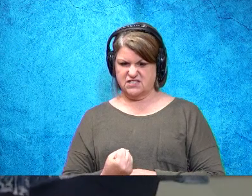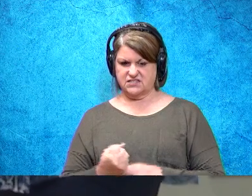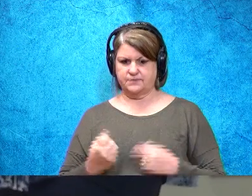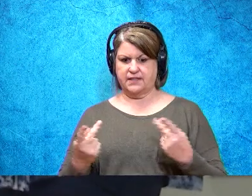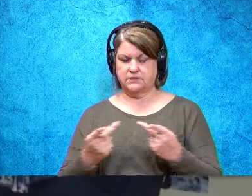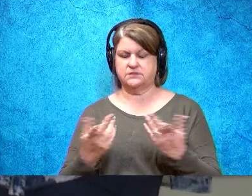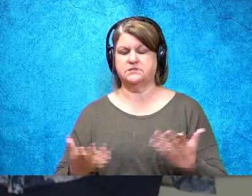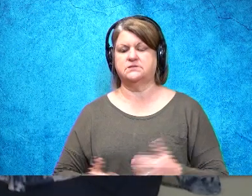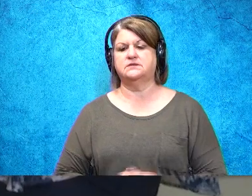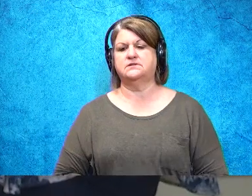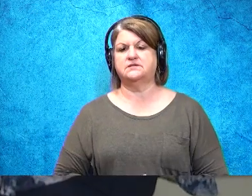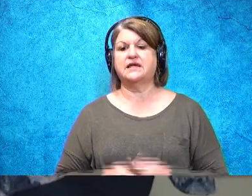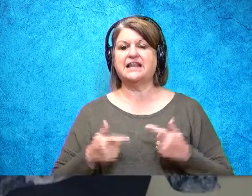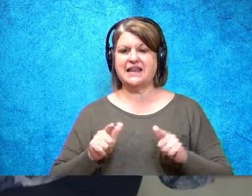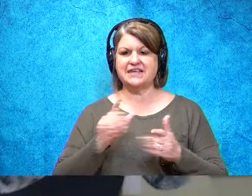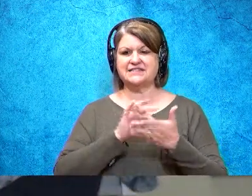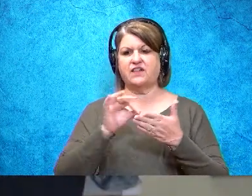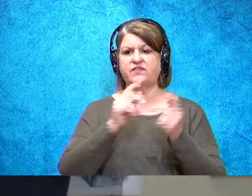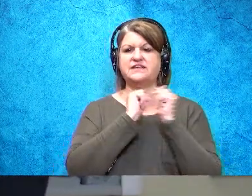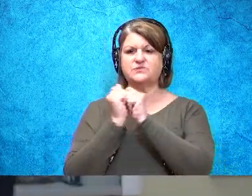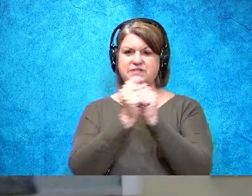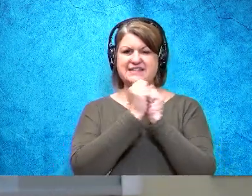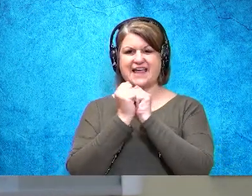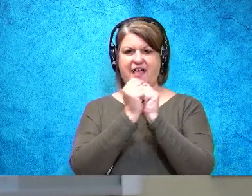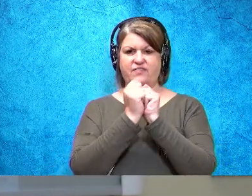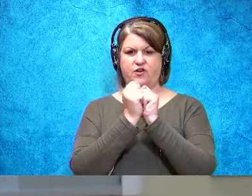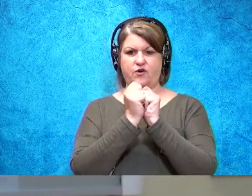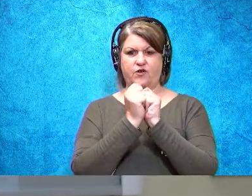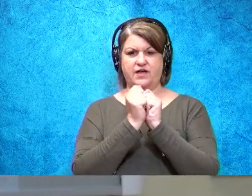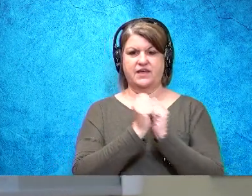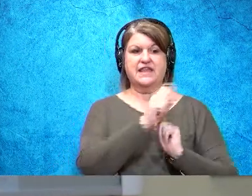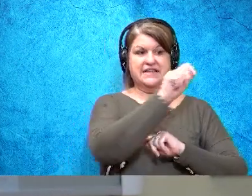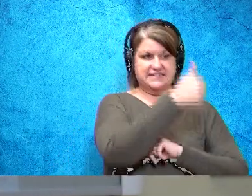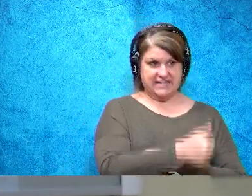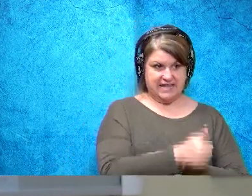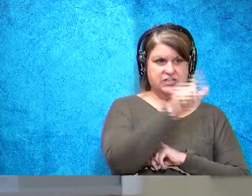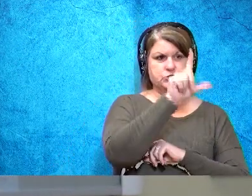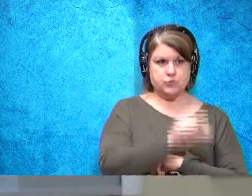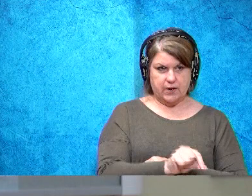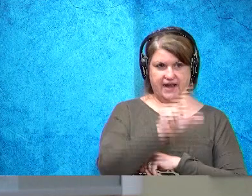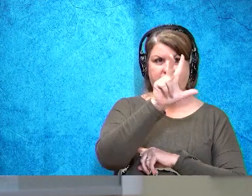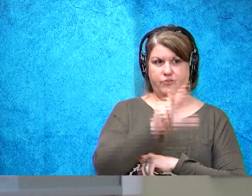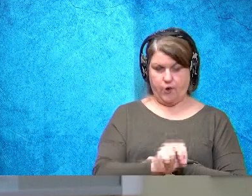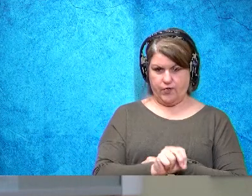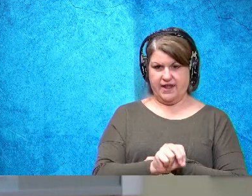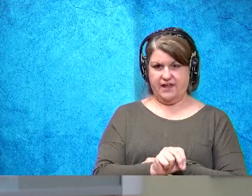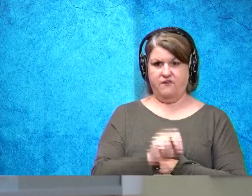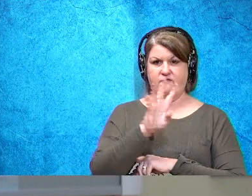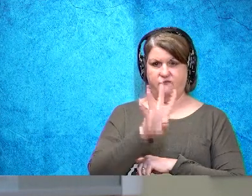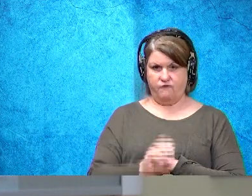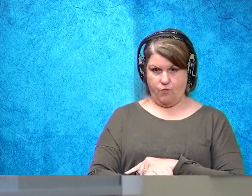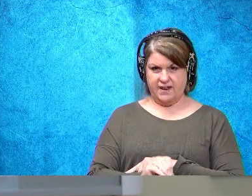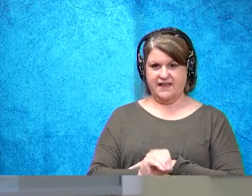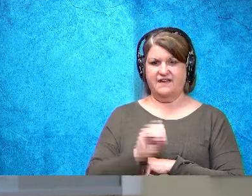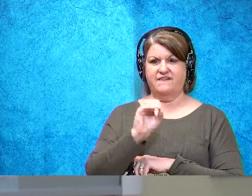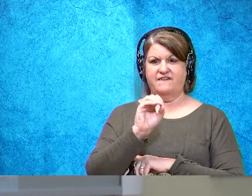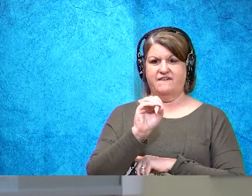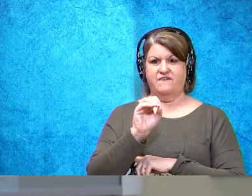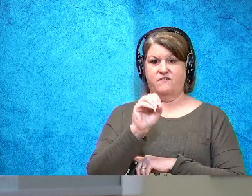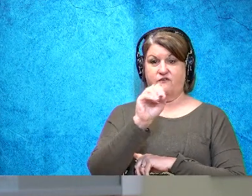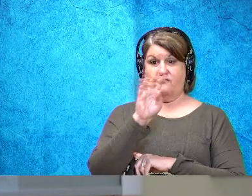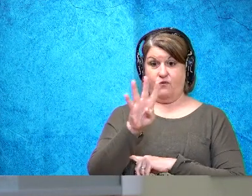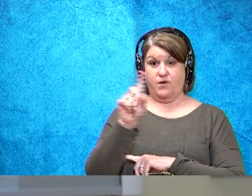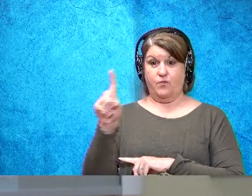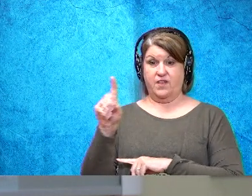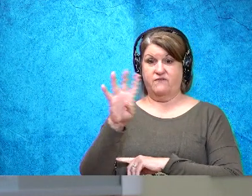But let's count this one all together. 10, 20, 30, 40,